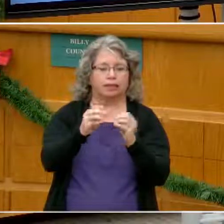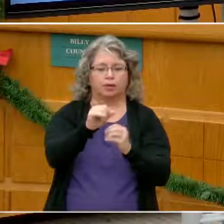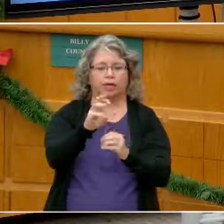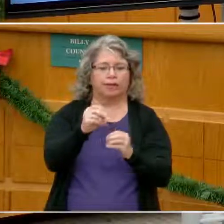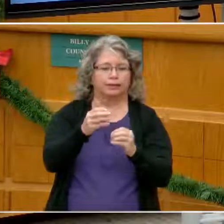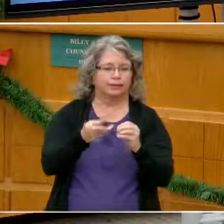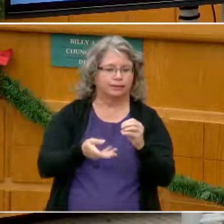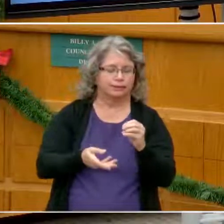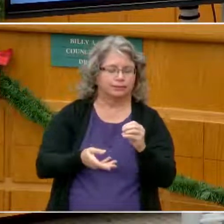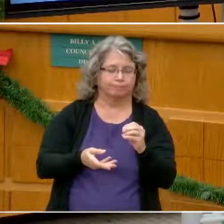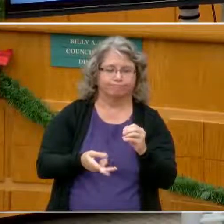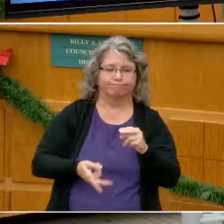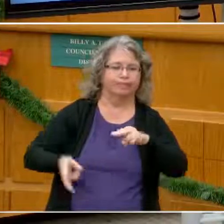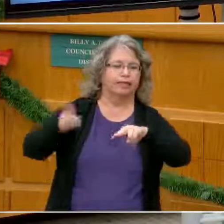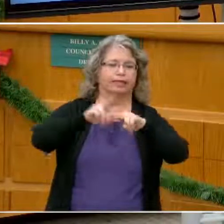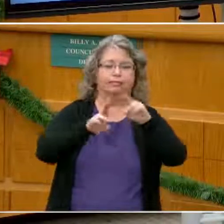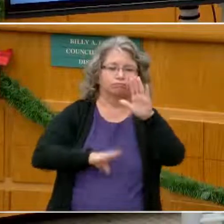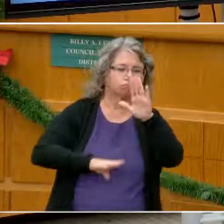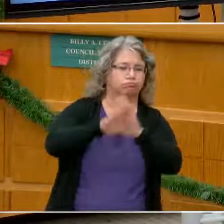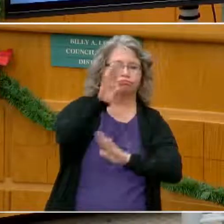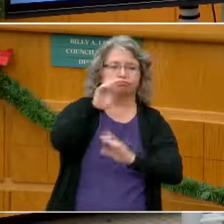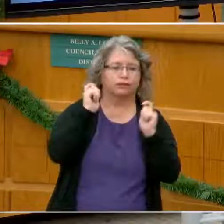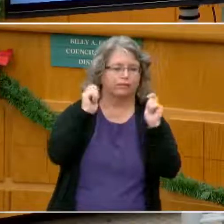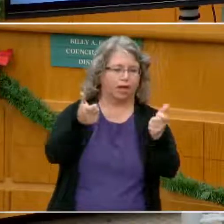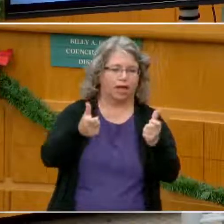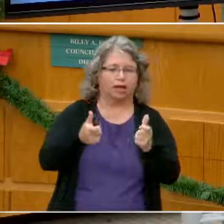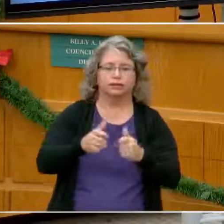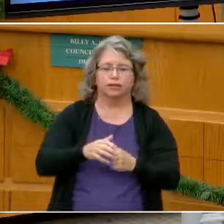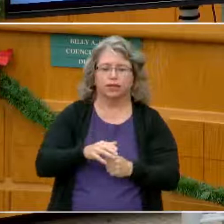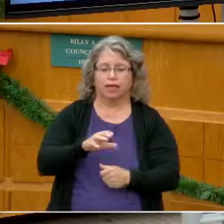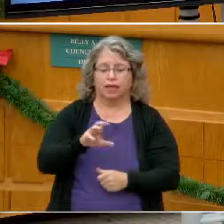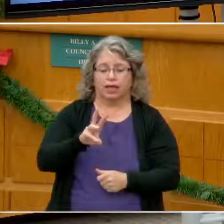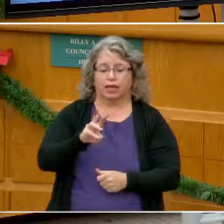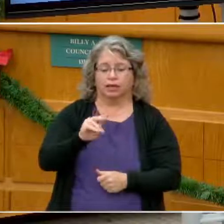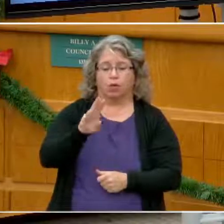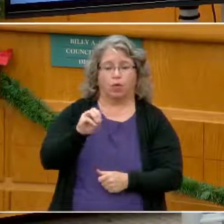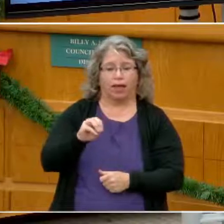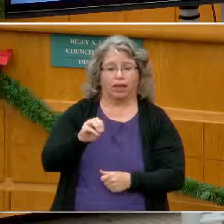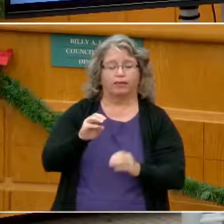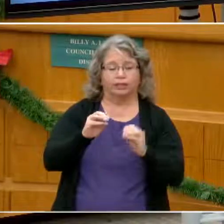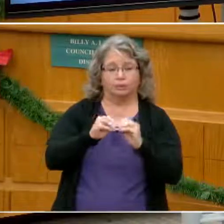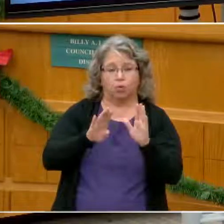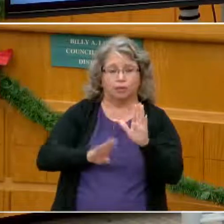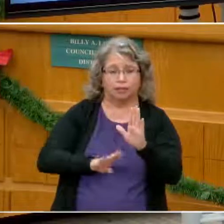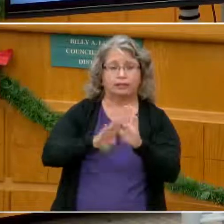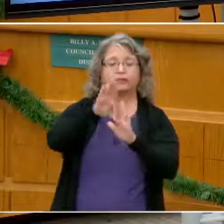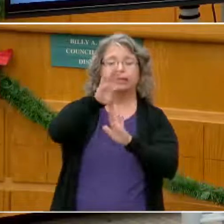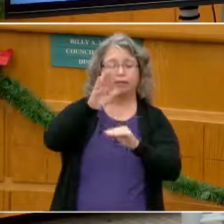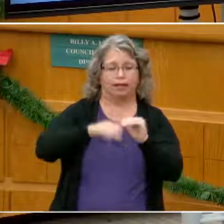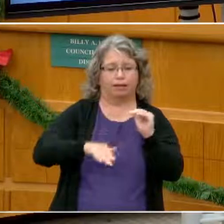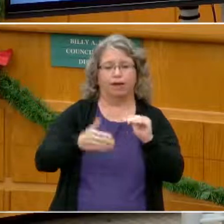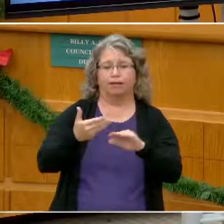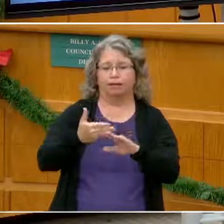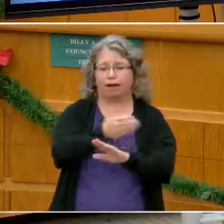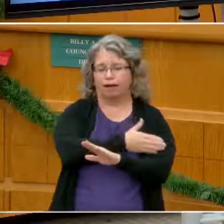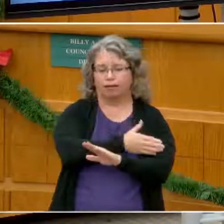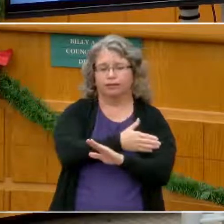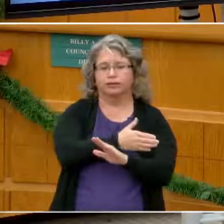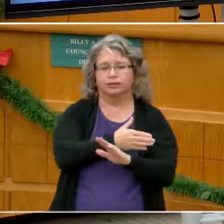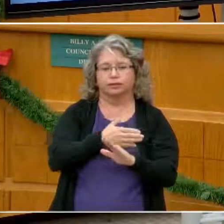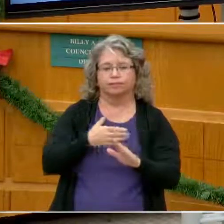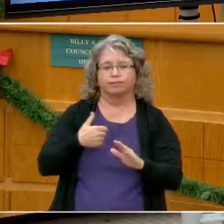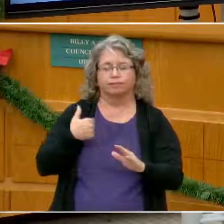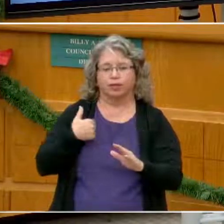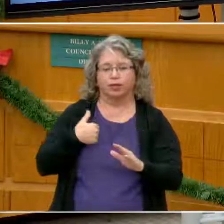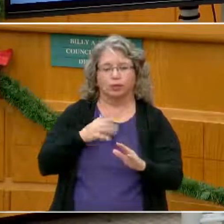taken off, the wave was steeper than any previous wave, and that's what we're expecting here. We're going to go from where we are now to all of a sudden there's a lot